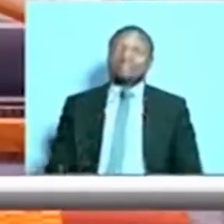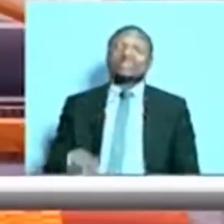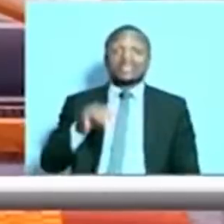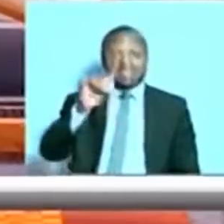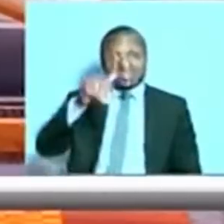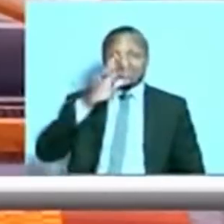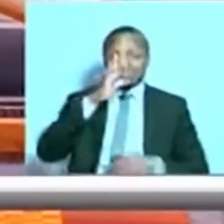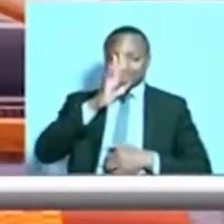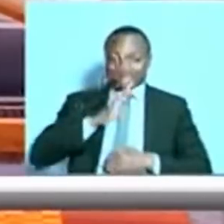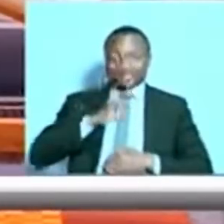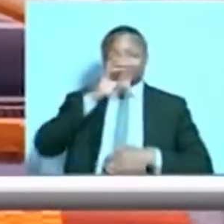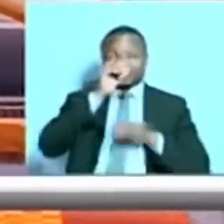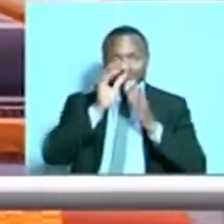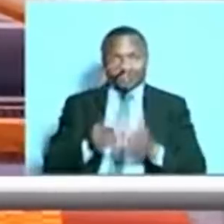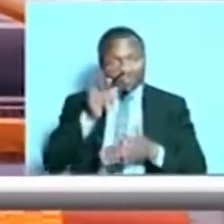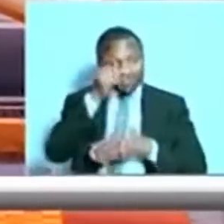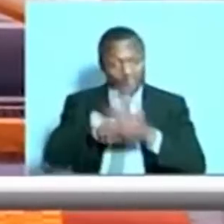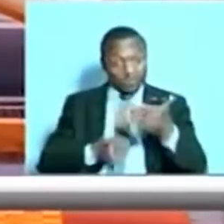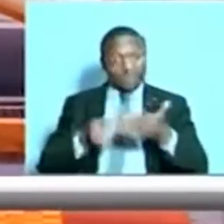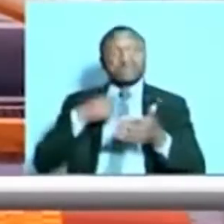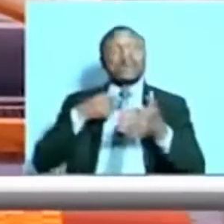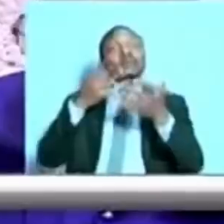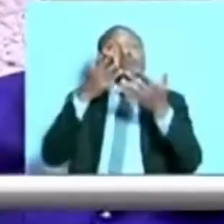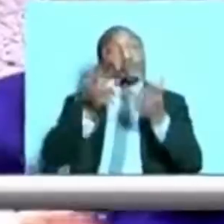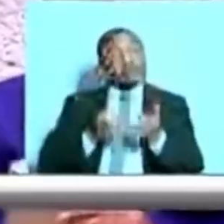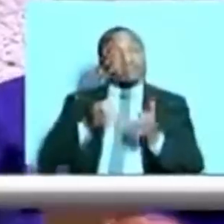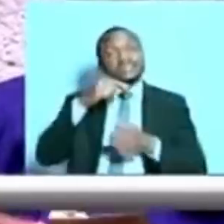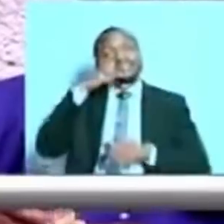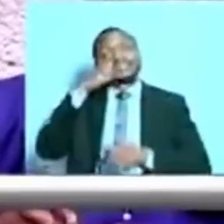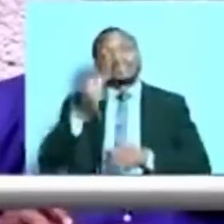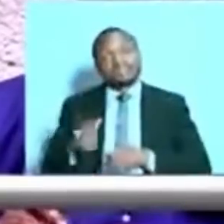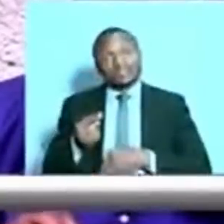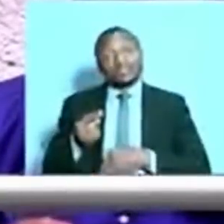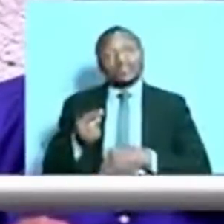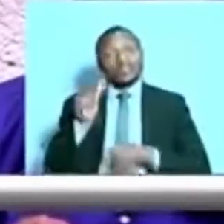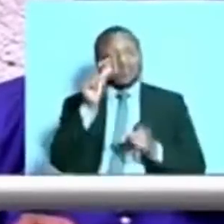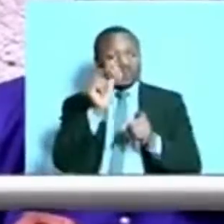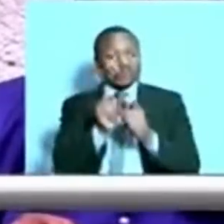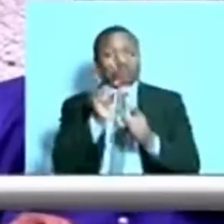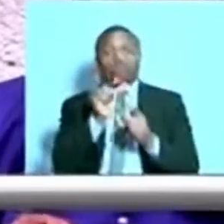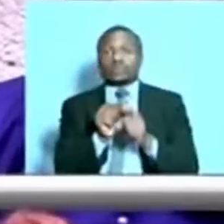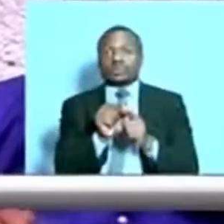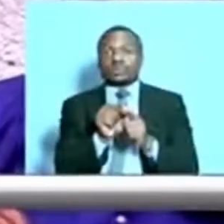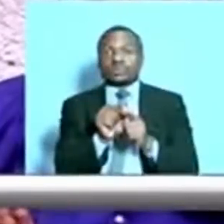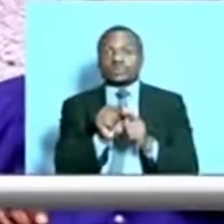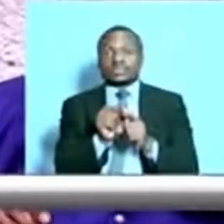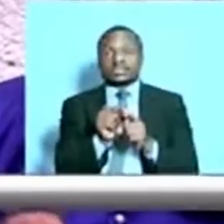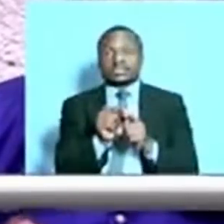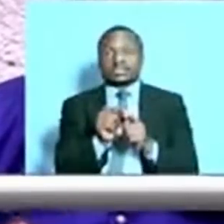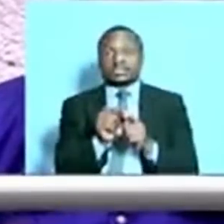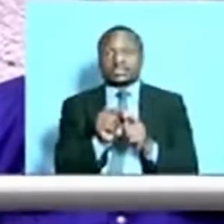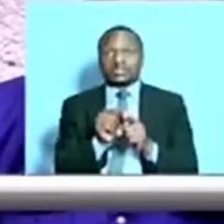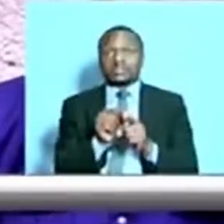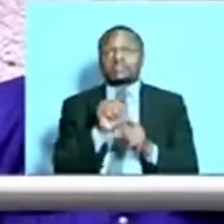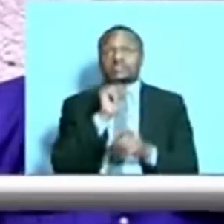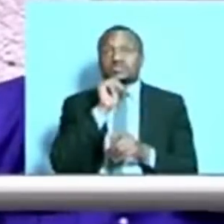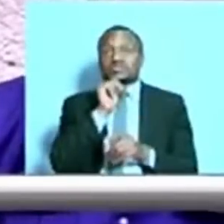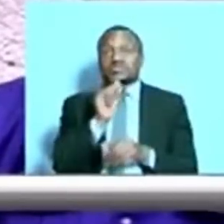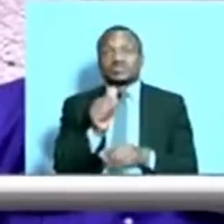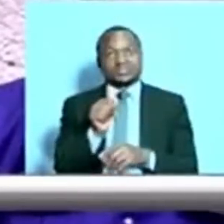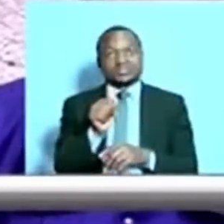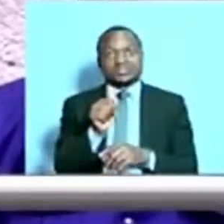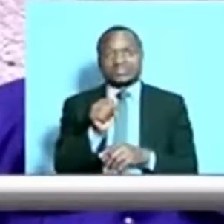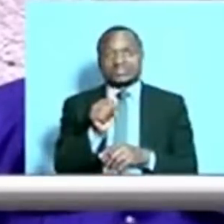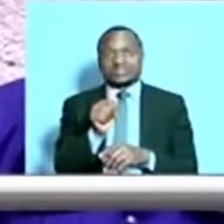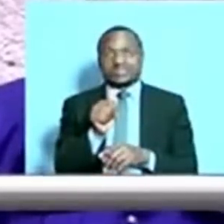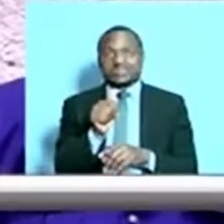Yes, Madam Speaker. What I wanted to term is the terms that have been in Parliament, not the portfolio. That